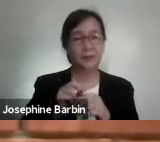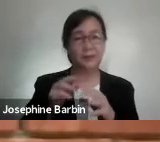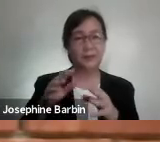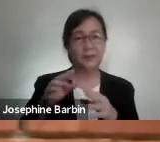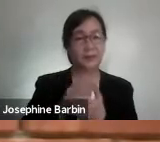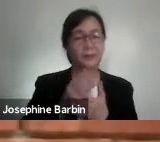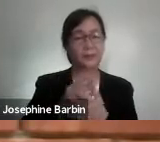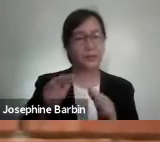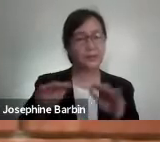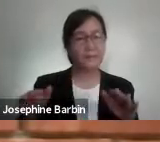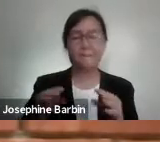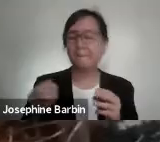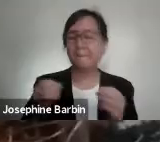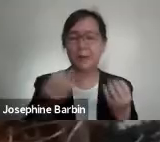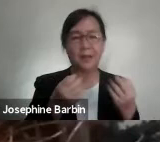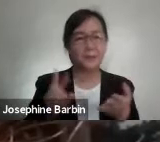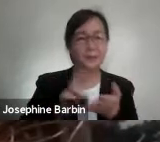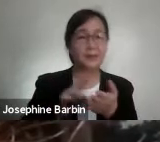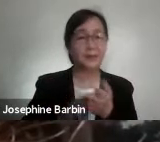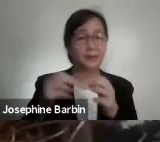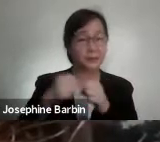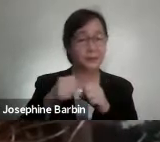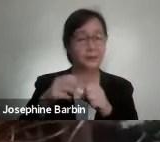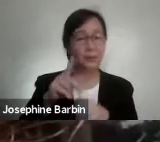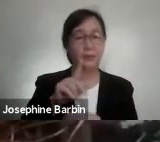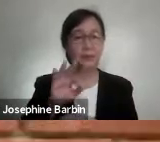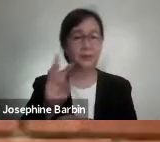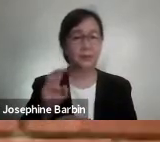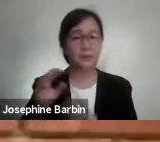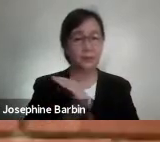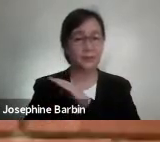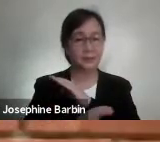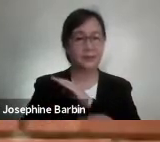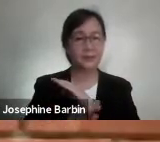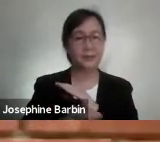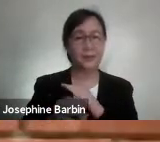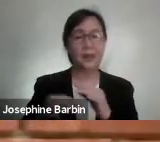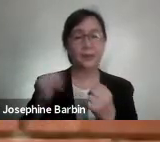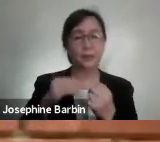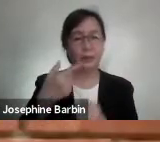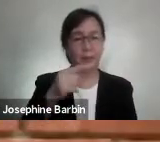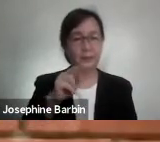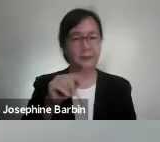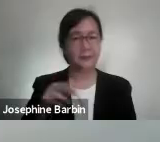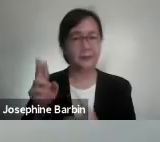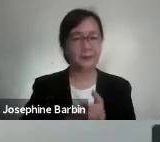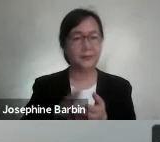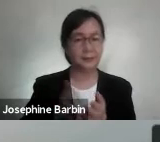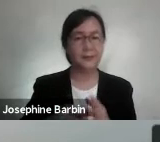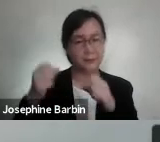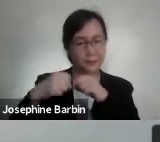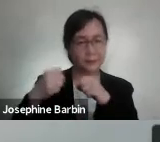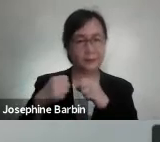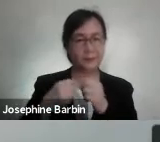most signed agreement in history. 196 countries, including Ghana, signed this agreement.